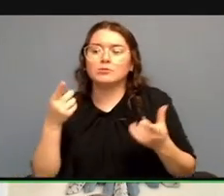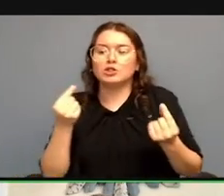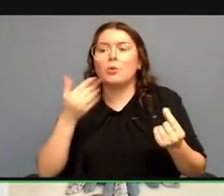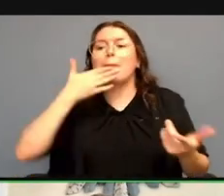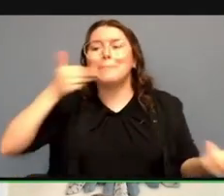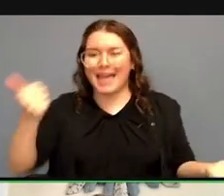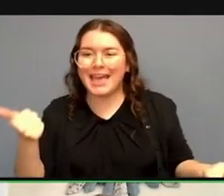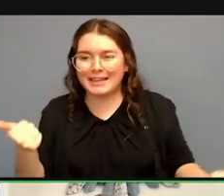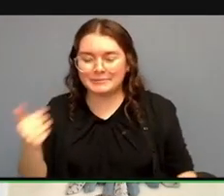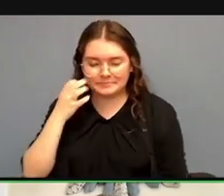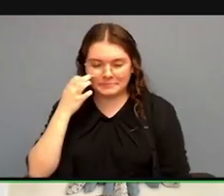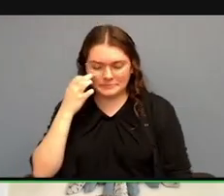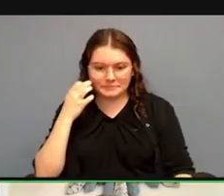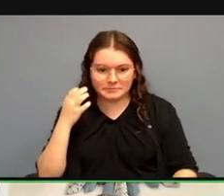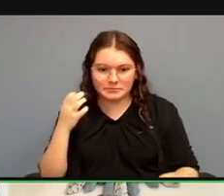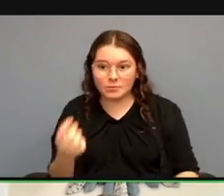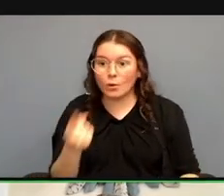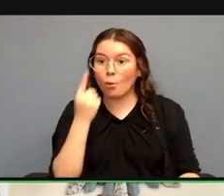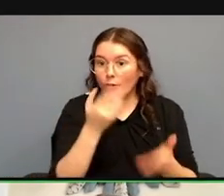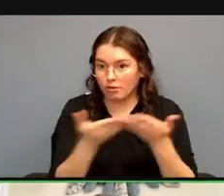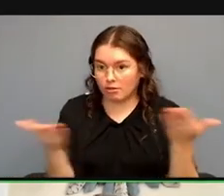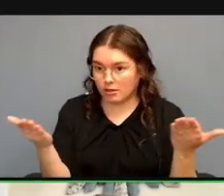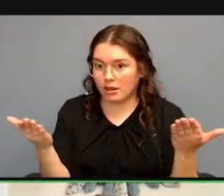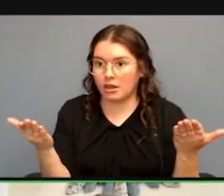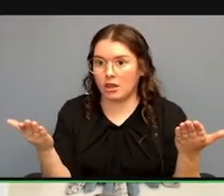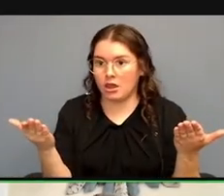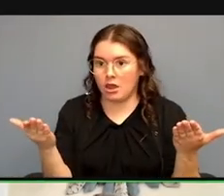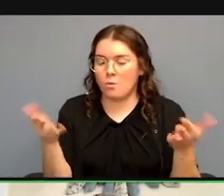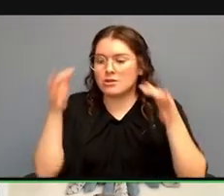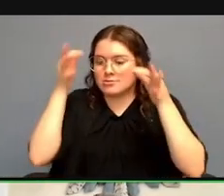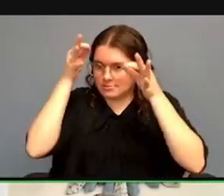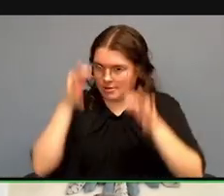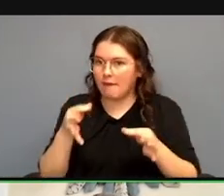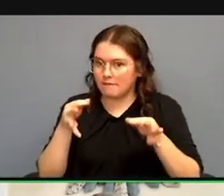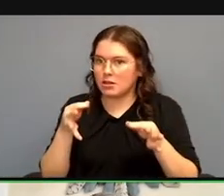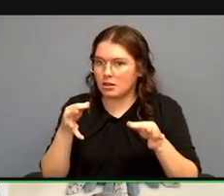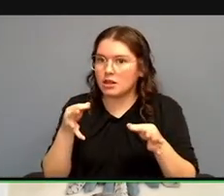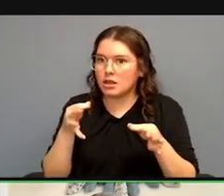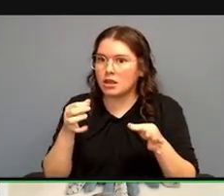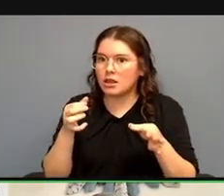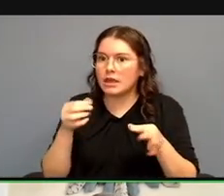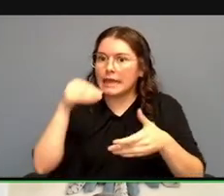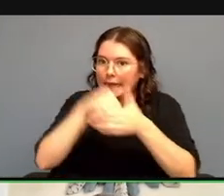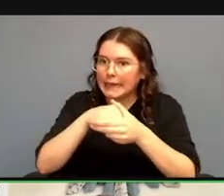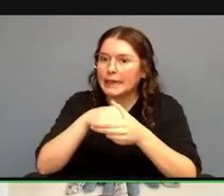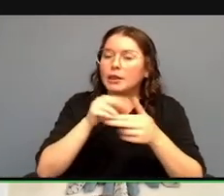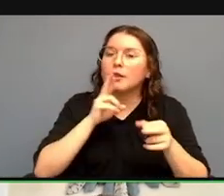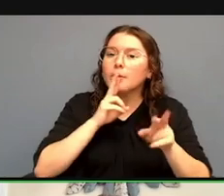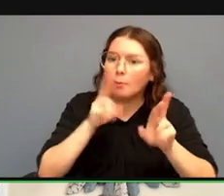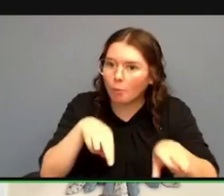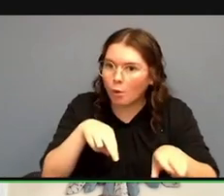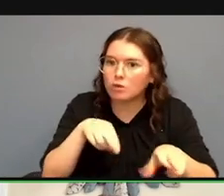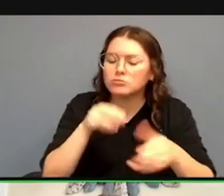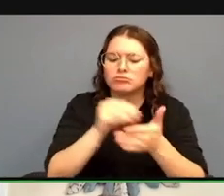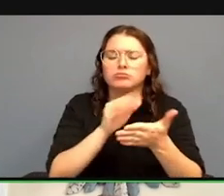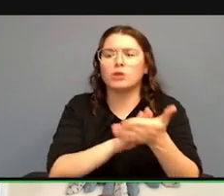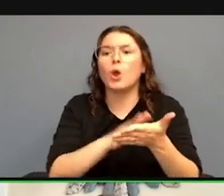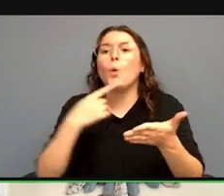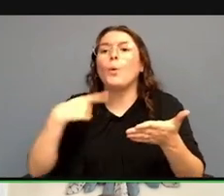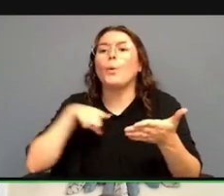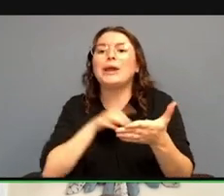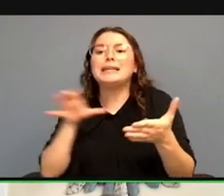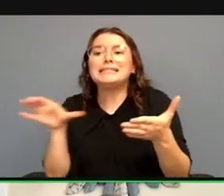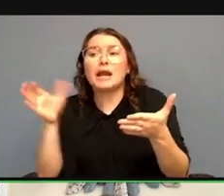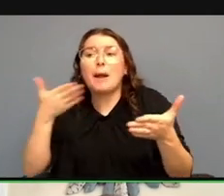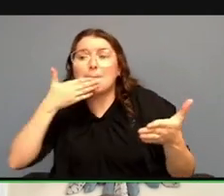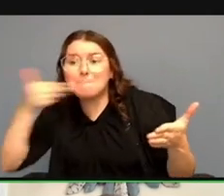But then one of the things that we definitely should do in those reports is say, okay, we did our best, but these